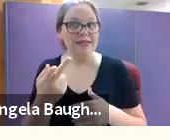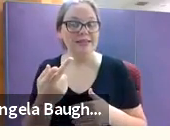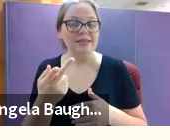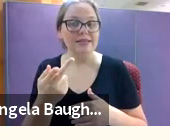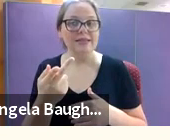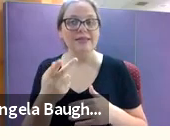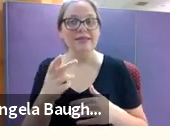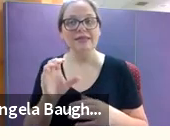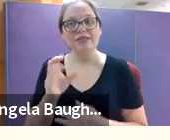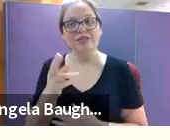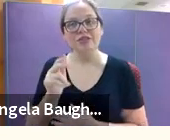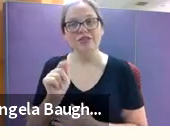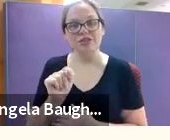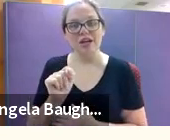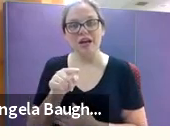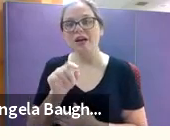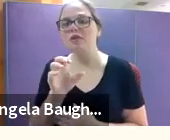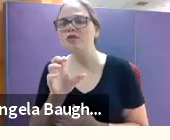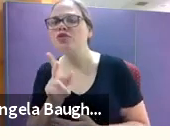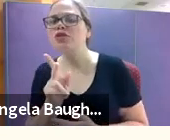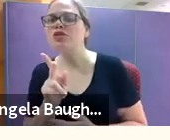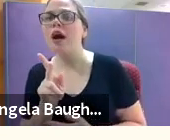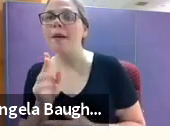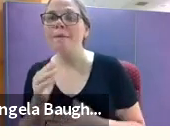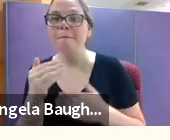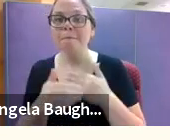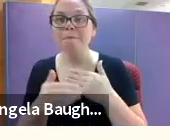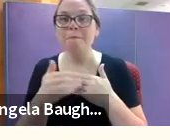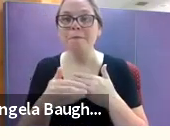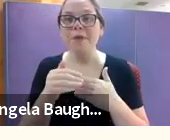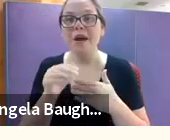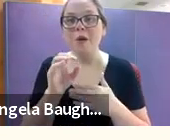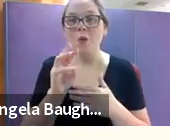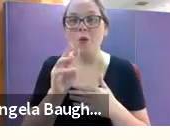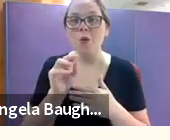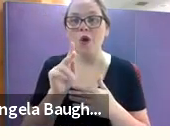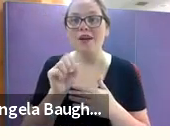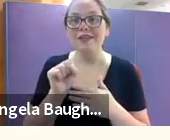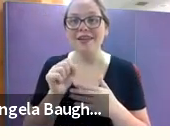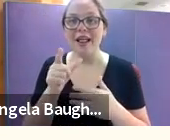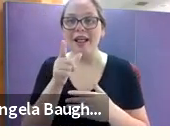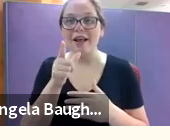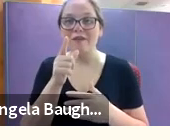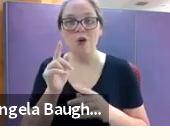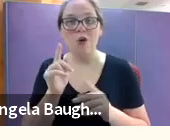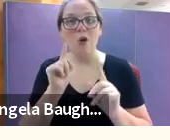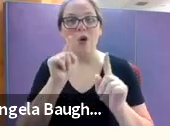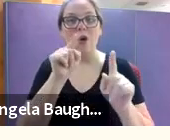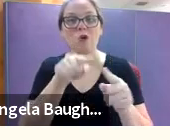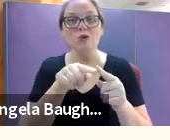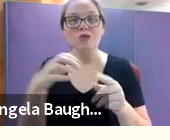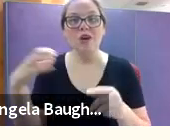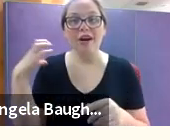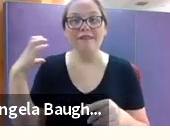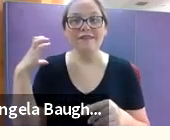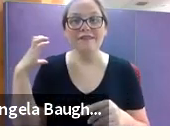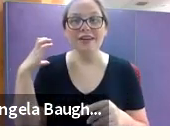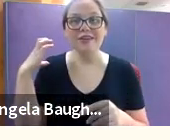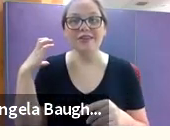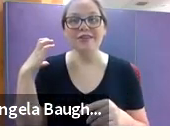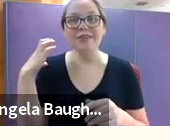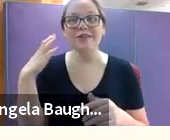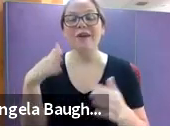the chat, Chuck is offering Breadworks lunch. So if anybody wants to head to Charlottesville, just hit him up when